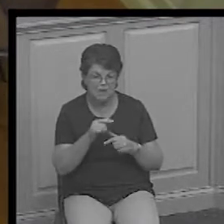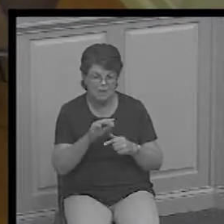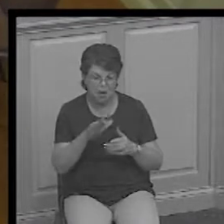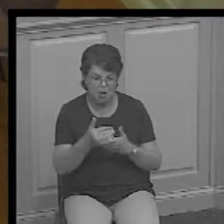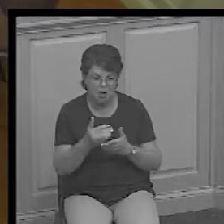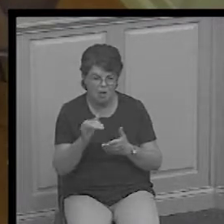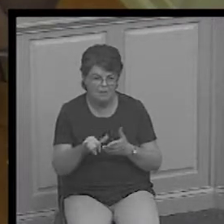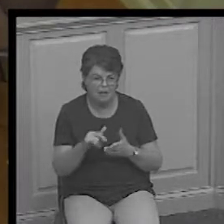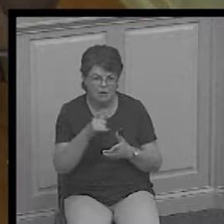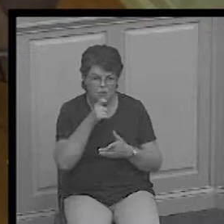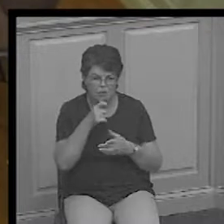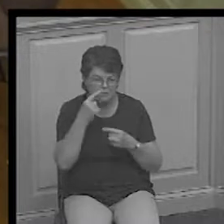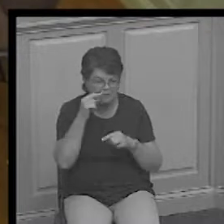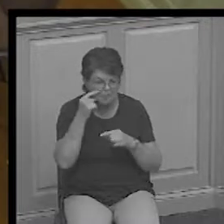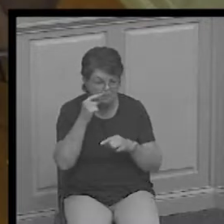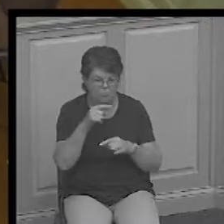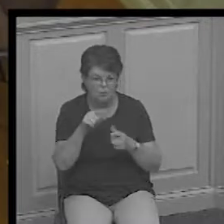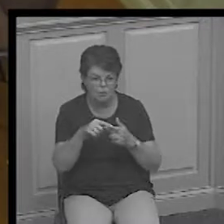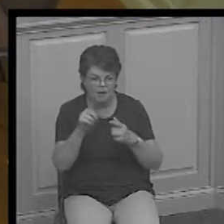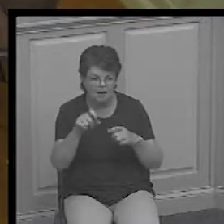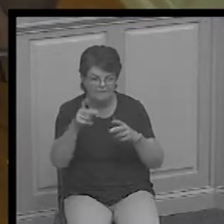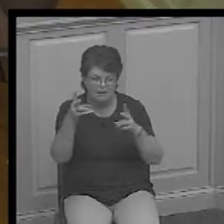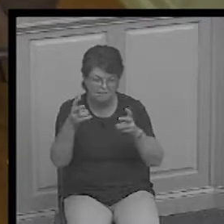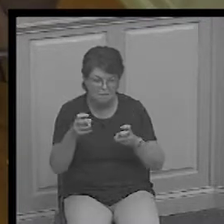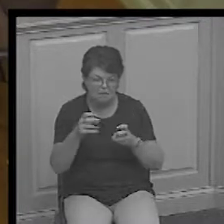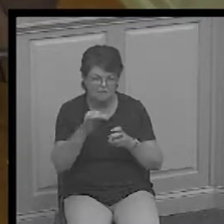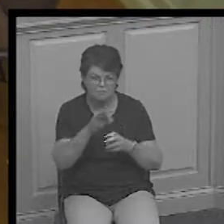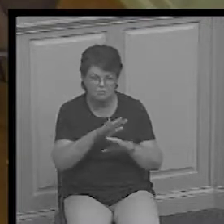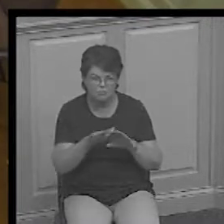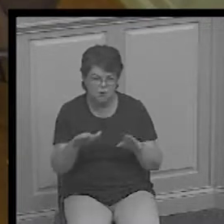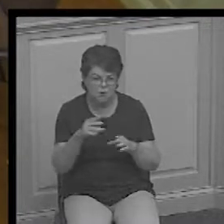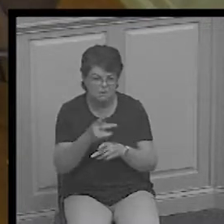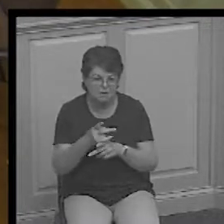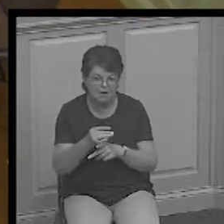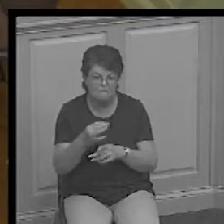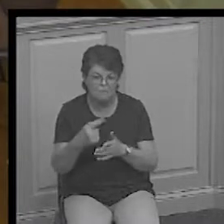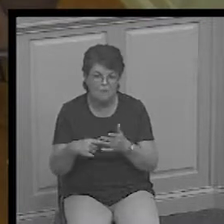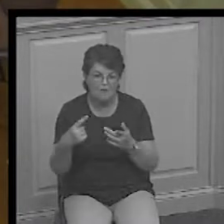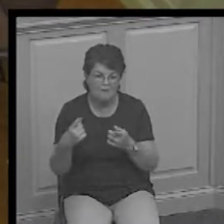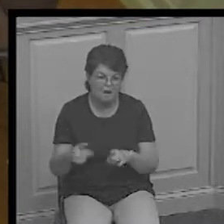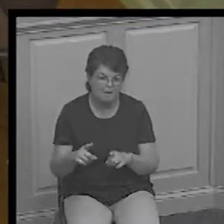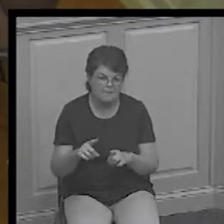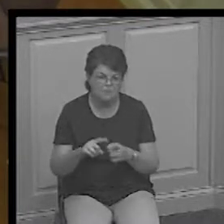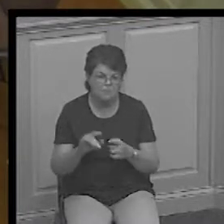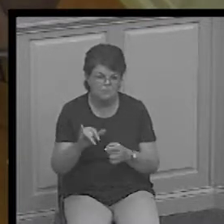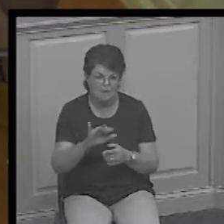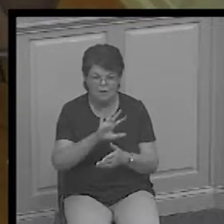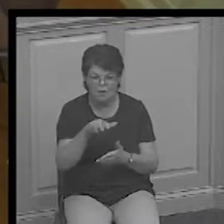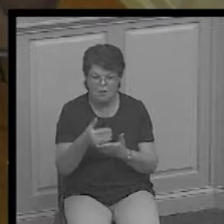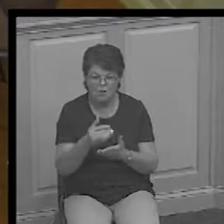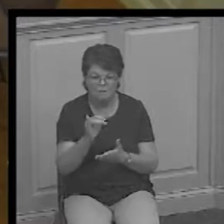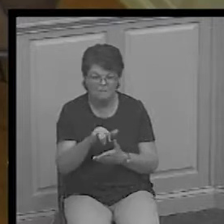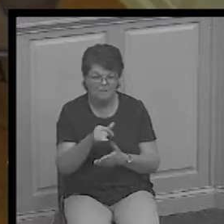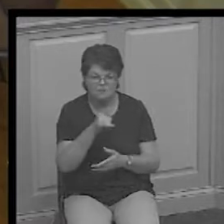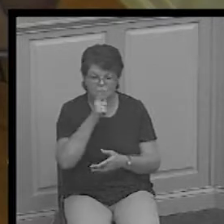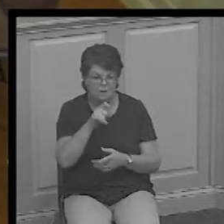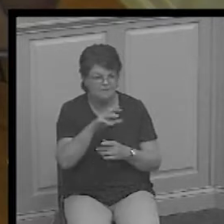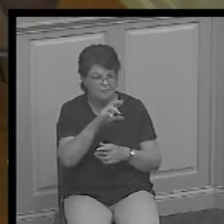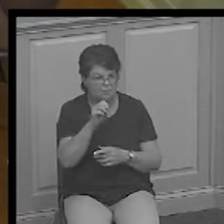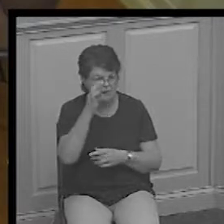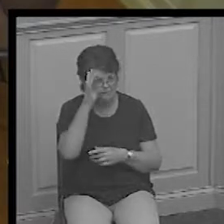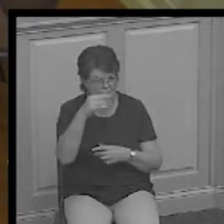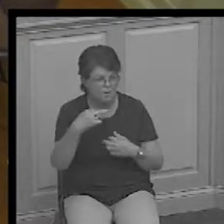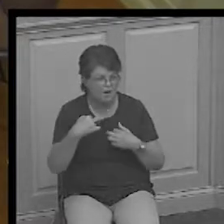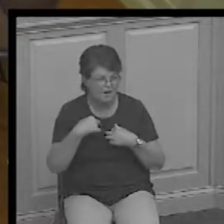of that. Who's going to take care of it? When's it going to come down? If you don't take care of it, what happens to it? All of that. So there's no reason to reinvent the wheel. We have a place to